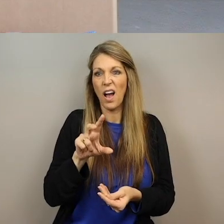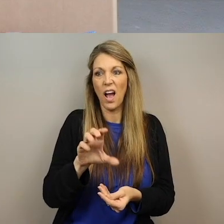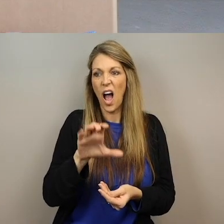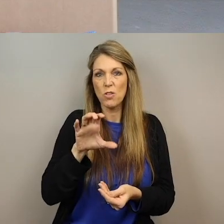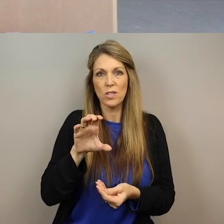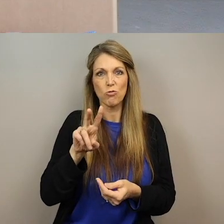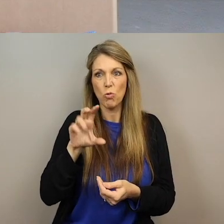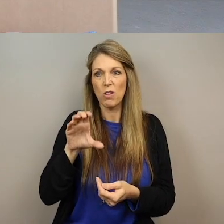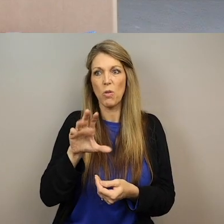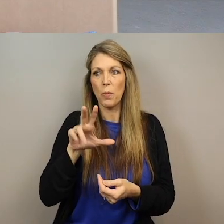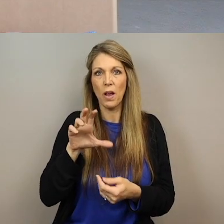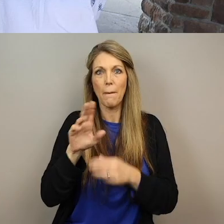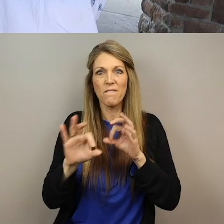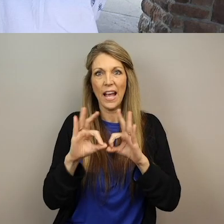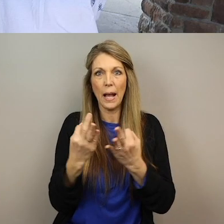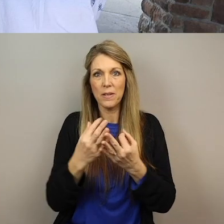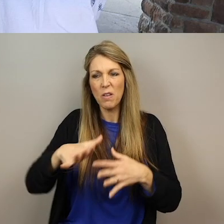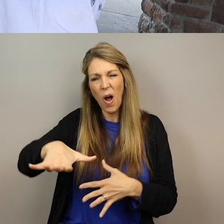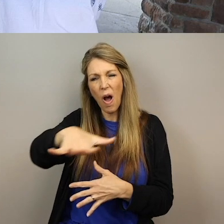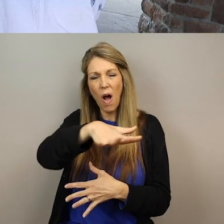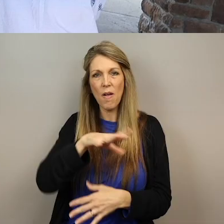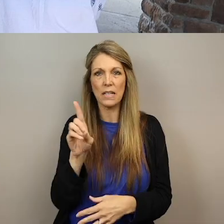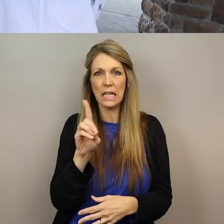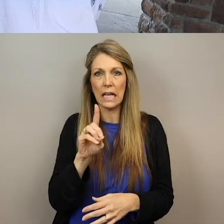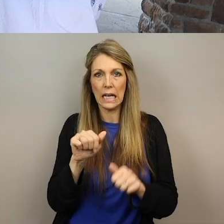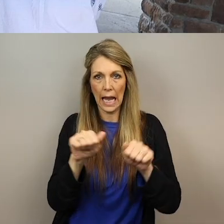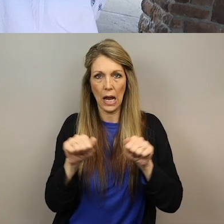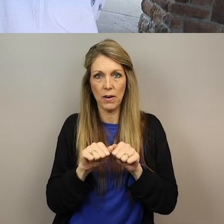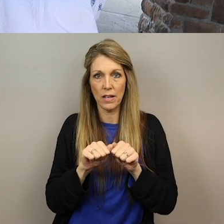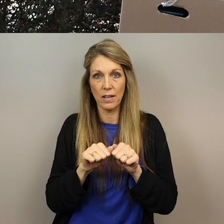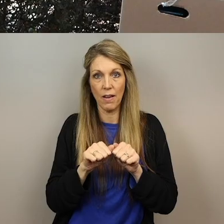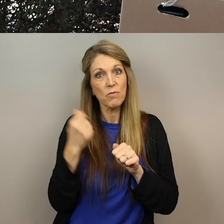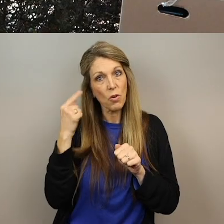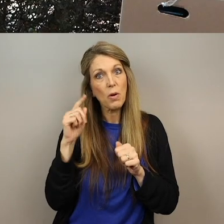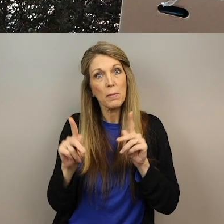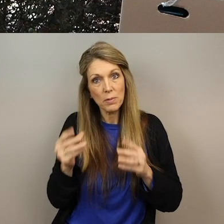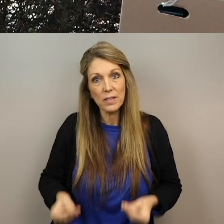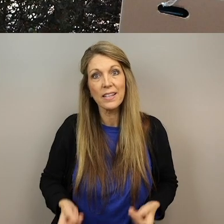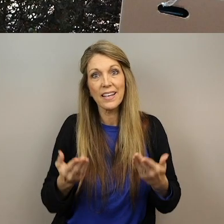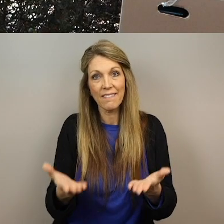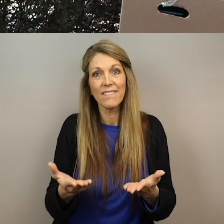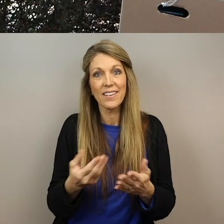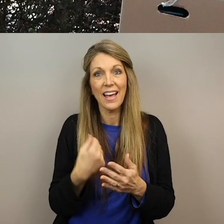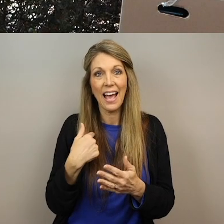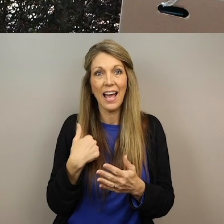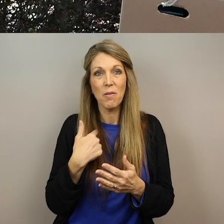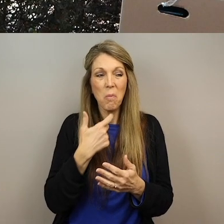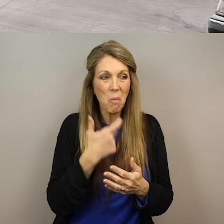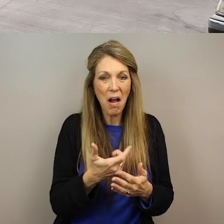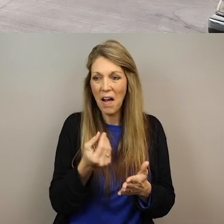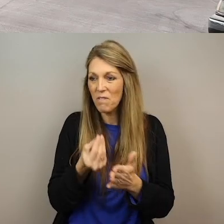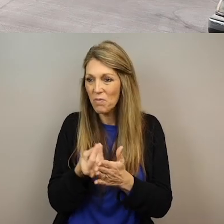hundreds of families all over the Dayton surrounding area because of your generosity. I was able to watch you